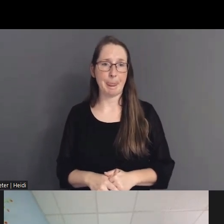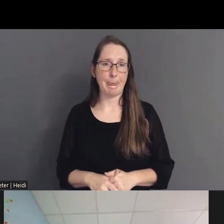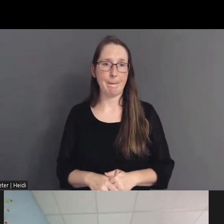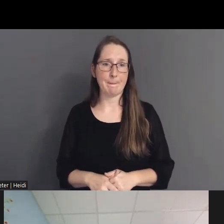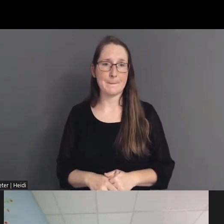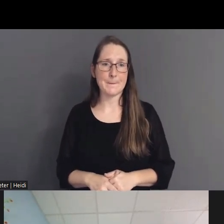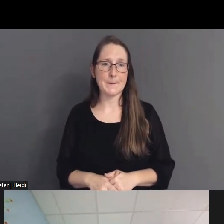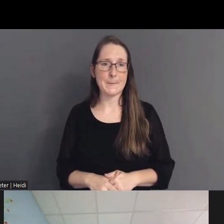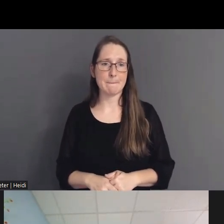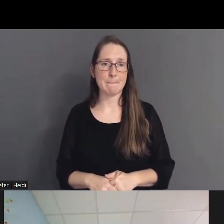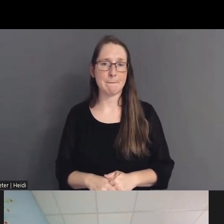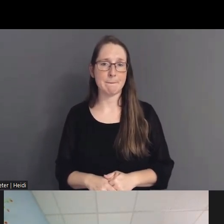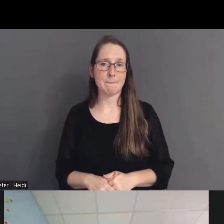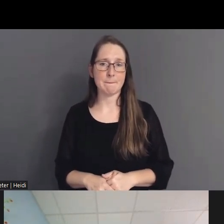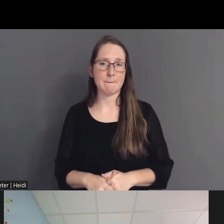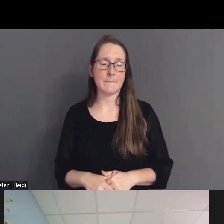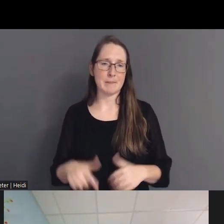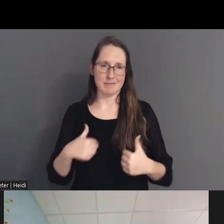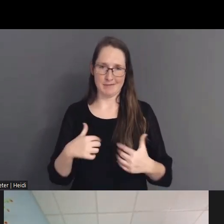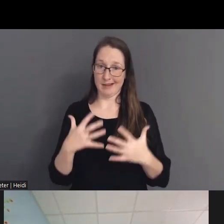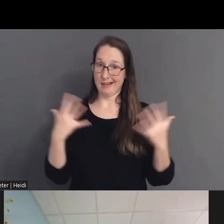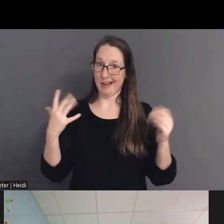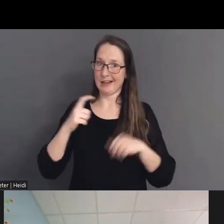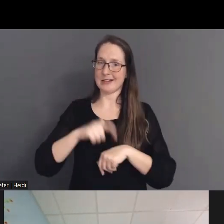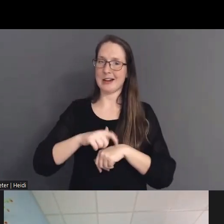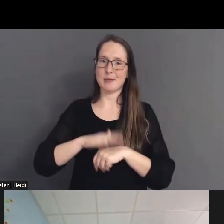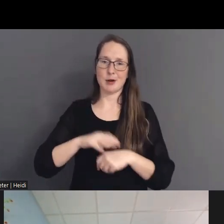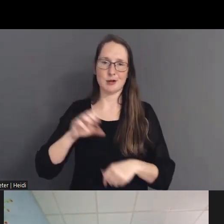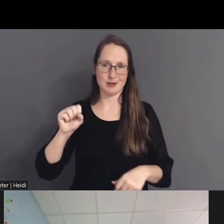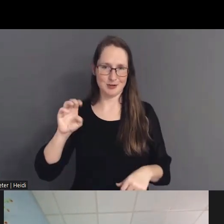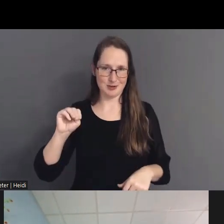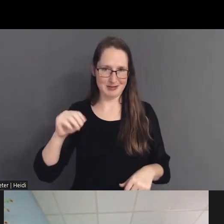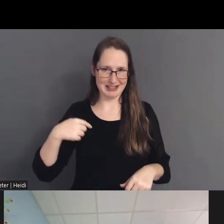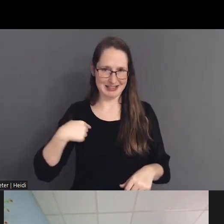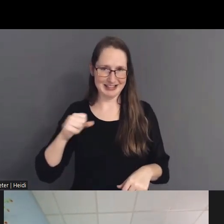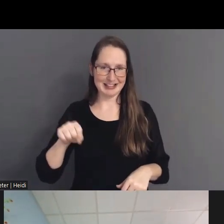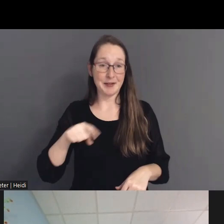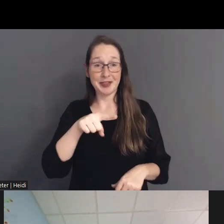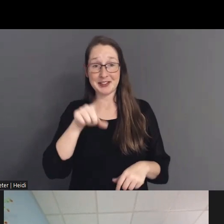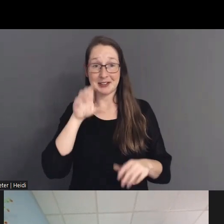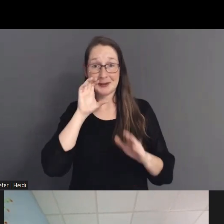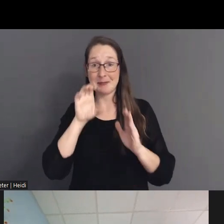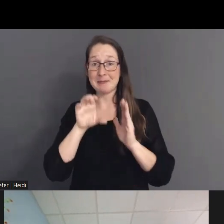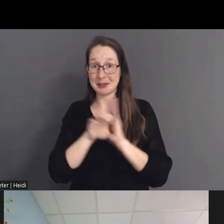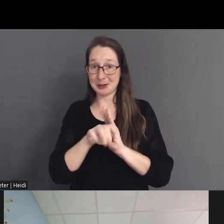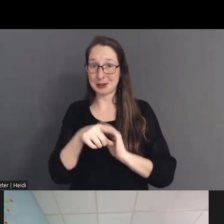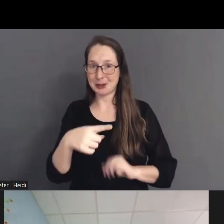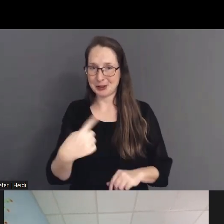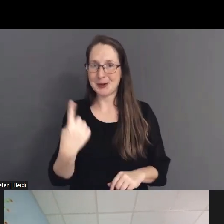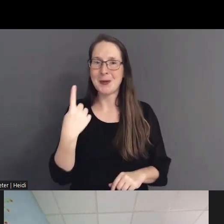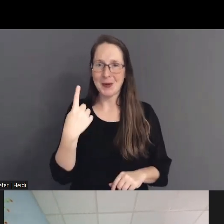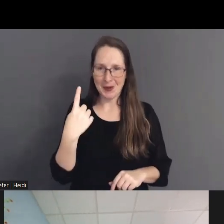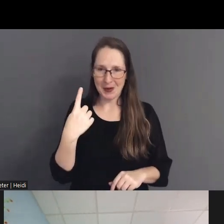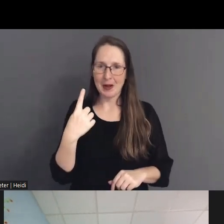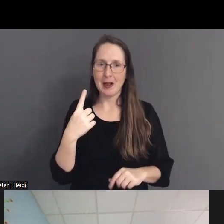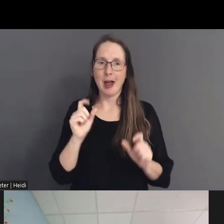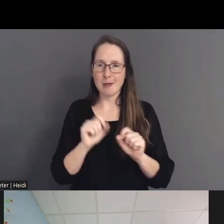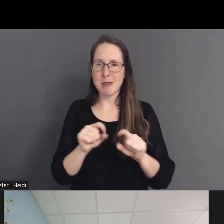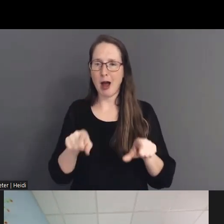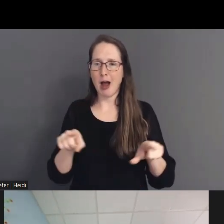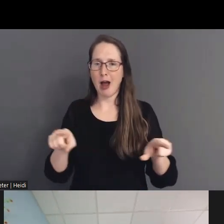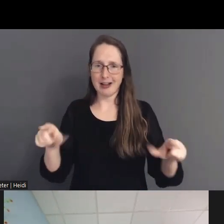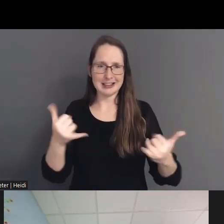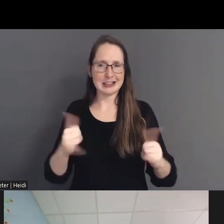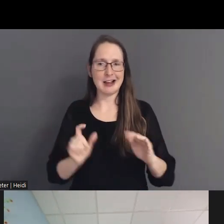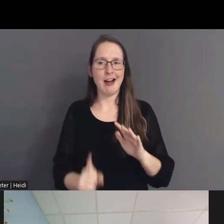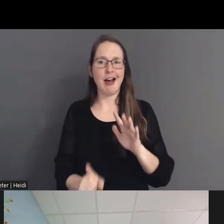So I spend a lot of time on social media, and this picture is one that was going around and still pops